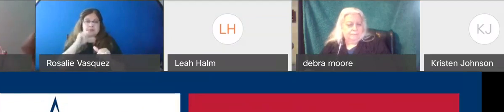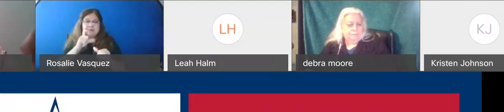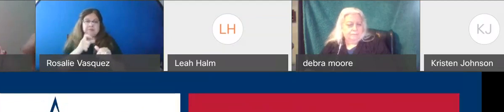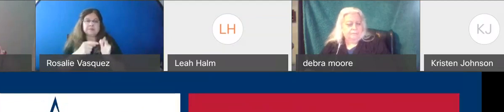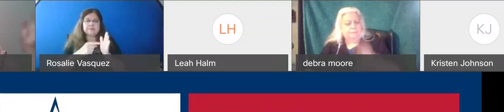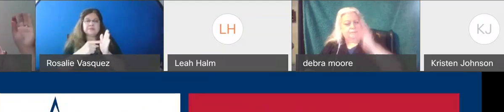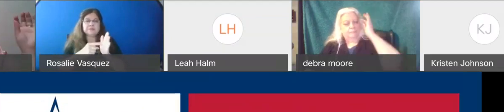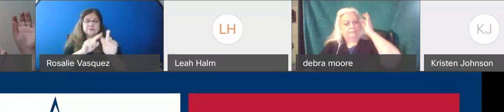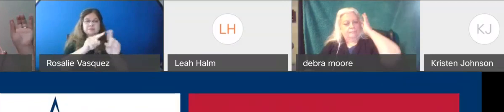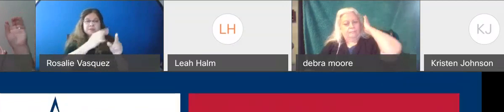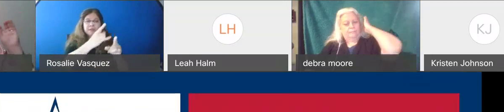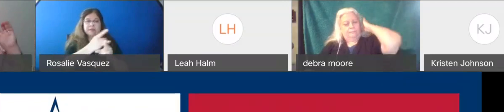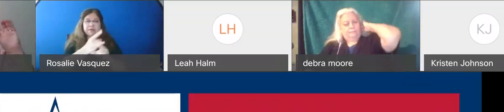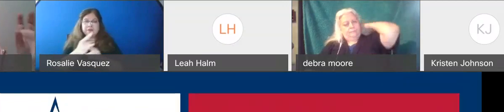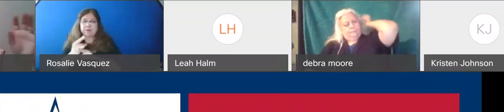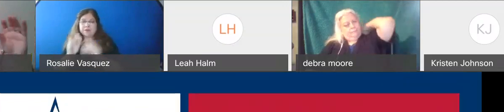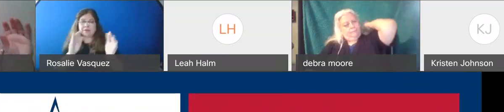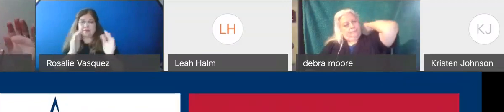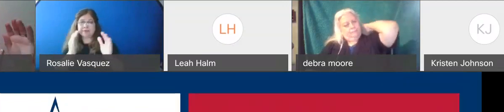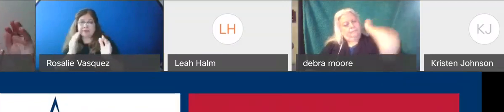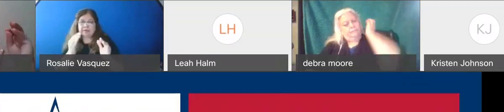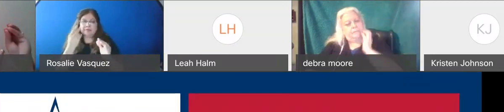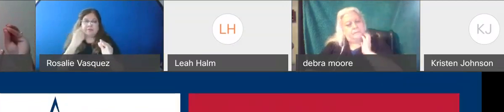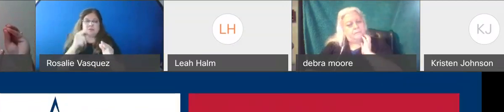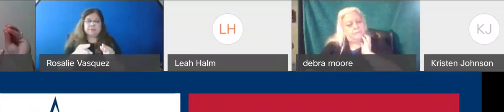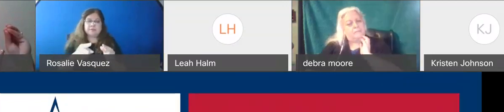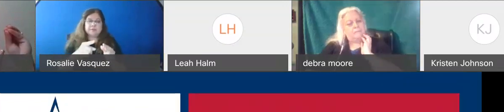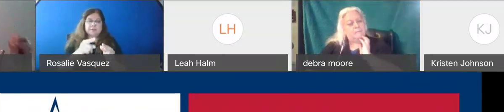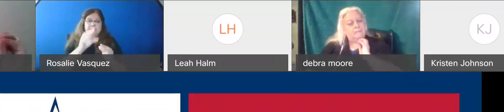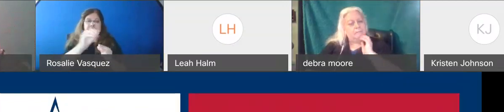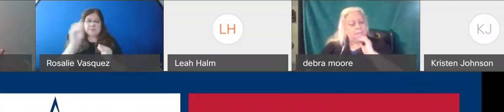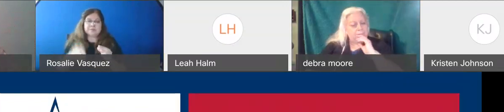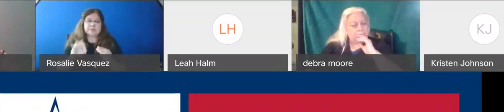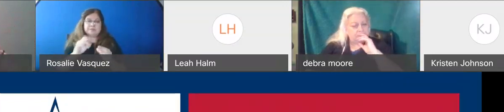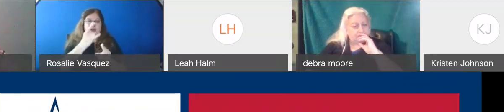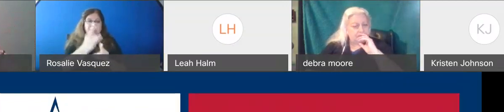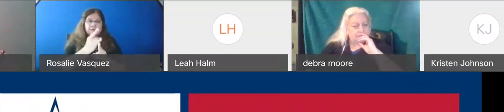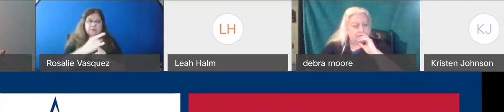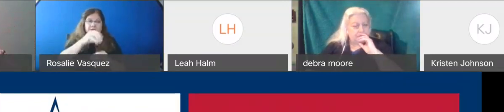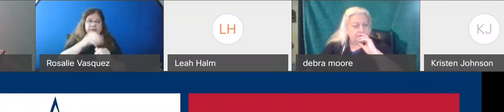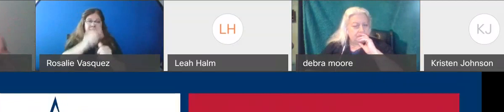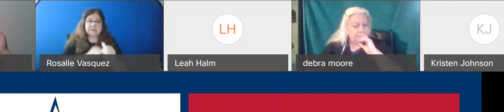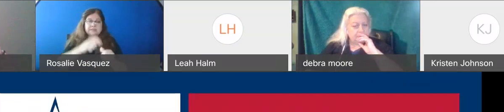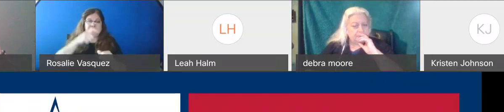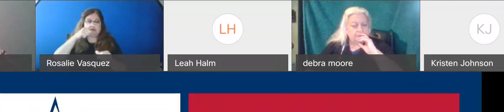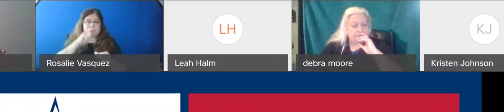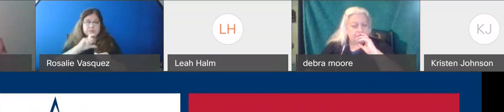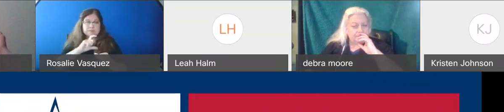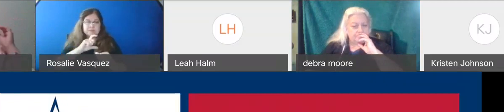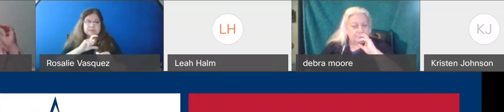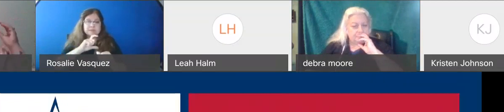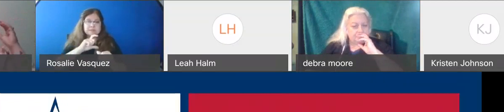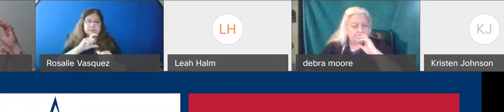against each other. So as you can see, as the percentage of alcohol in each drink gets higher, the volume gets